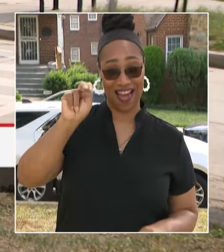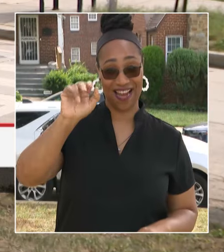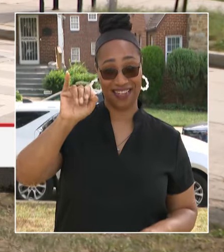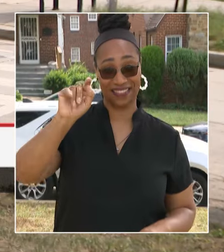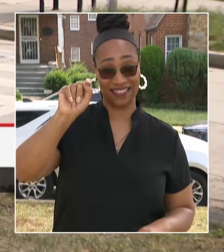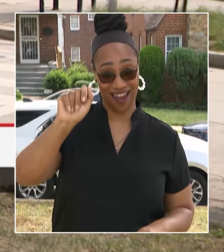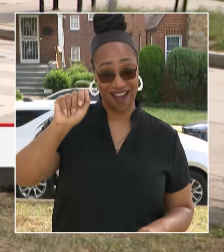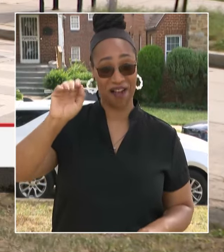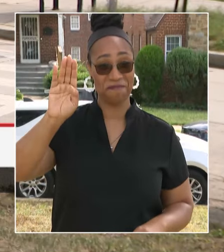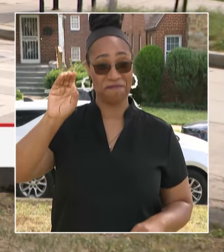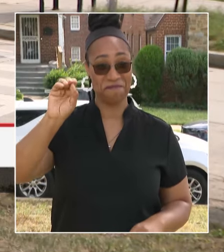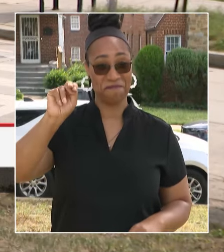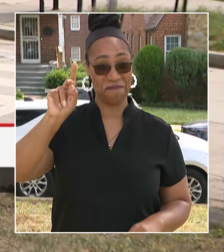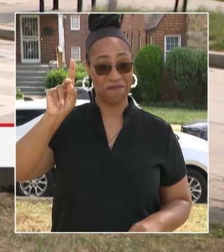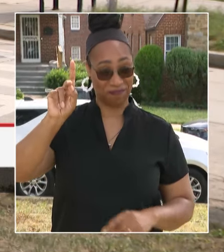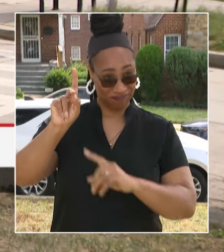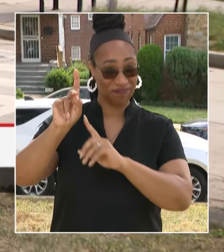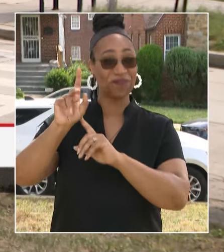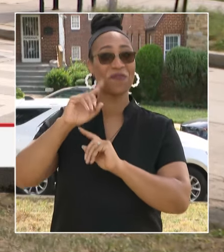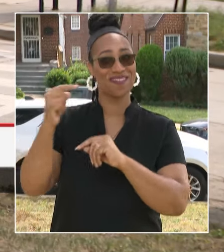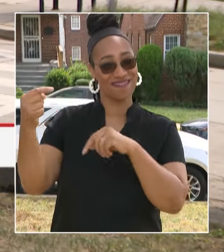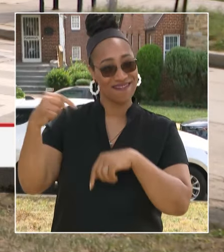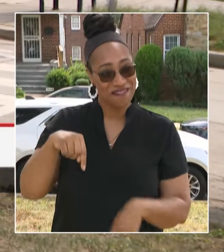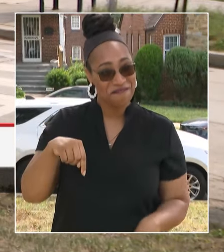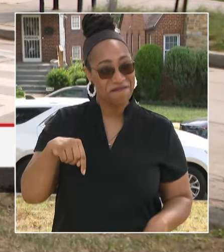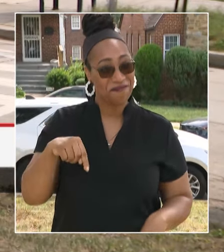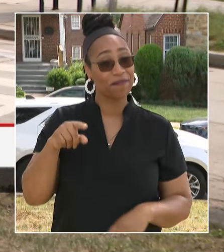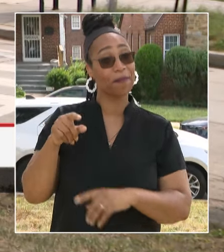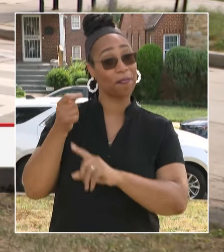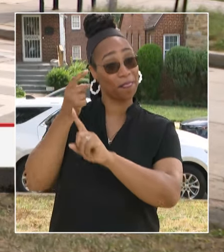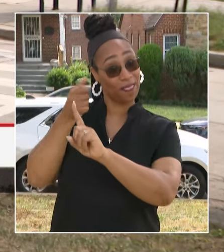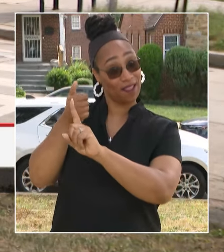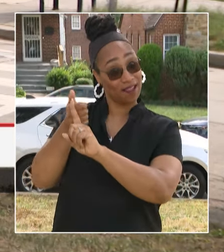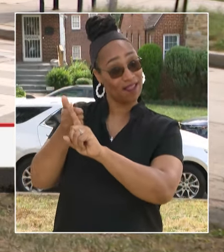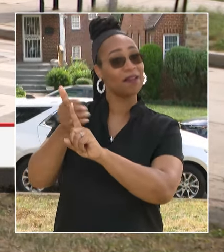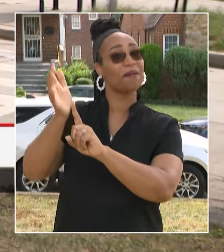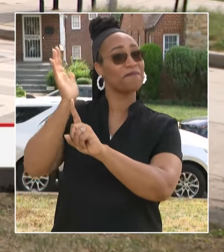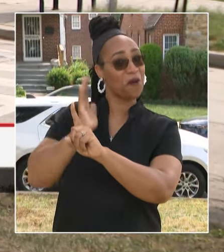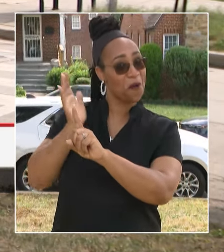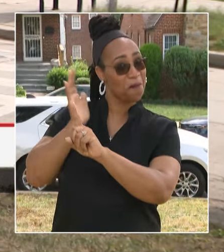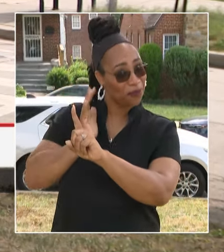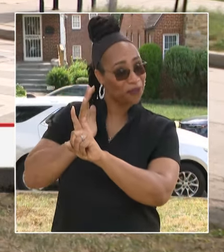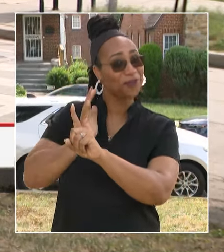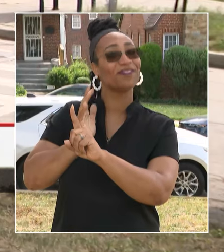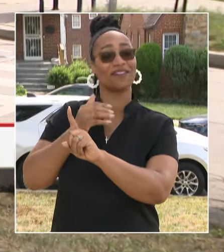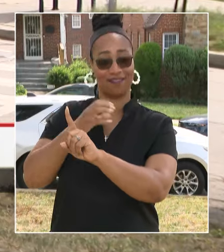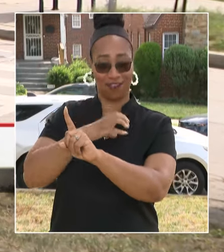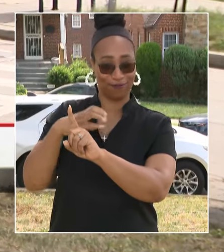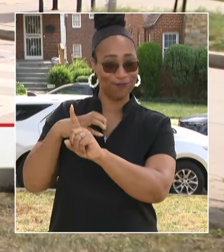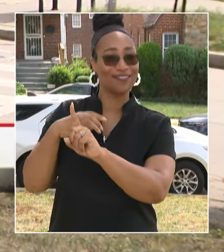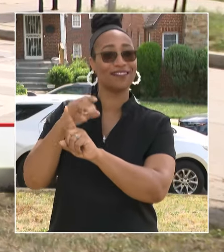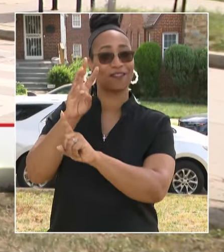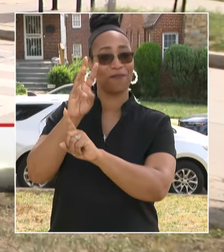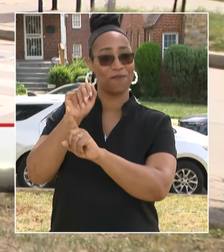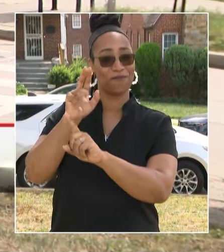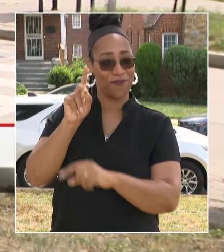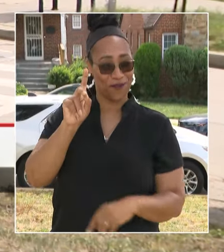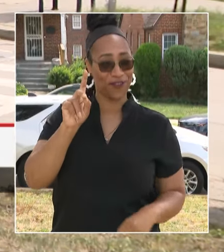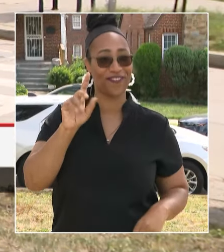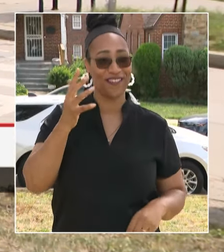here, former Ward 5 Councilmember Vincent Orange, as well as former Ward 5 Councilmember Harry Thomas